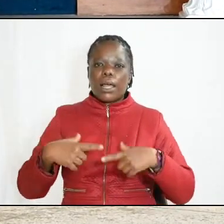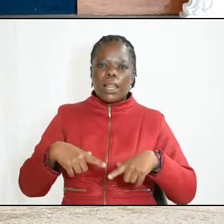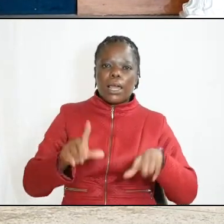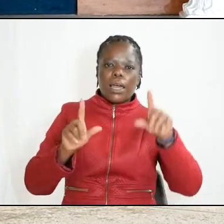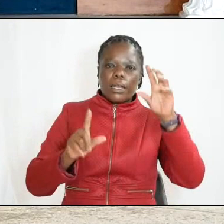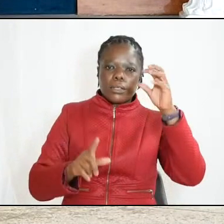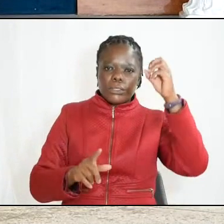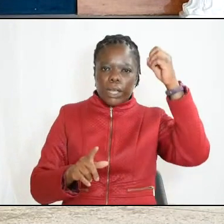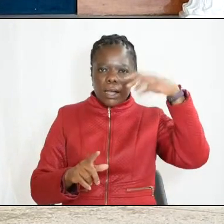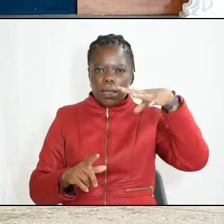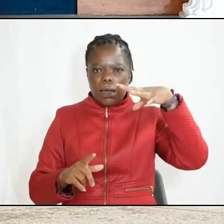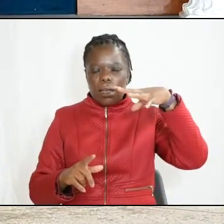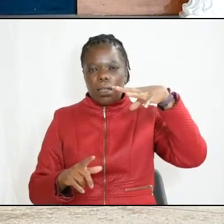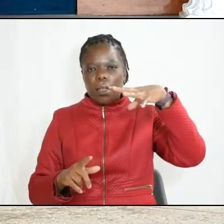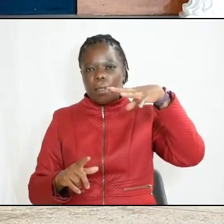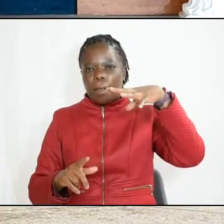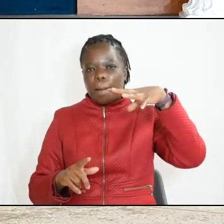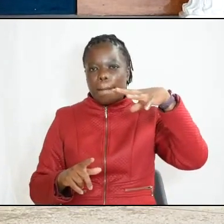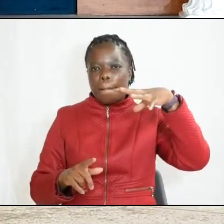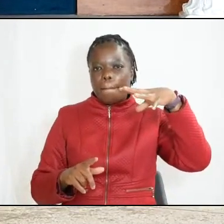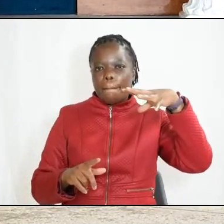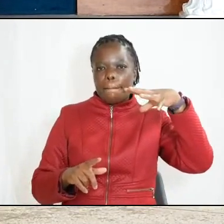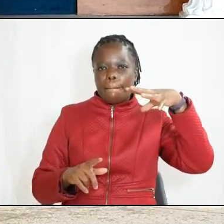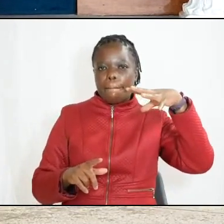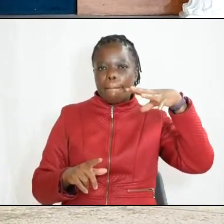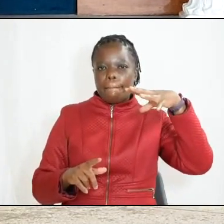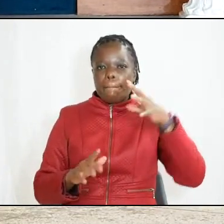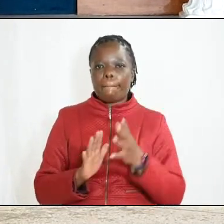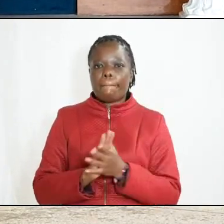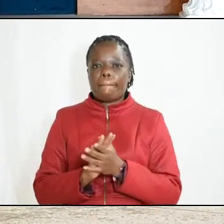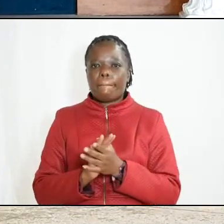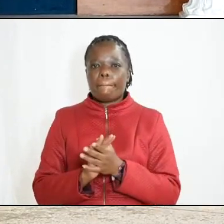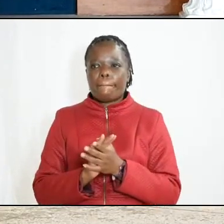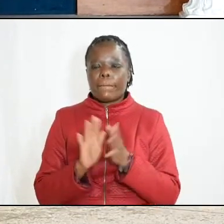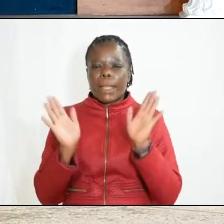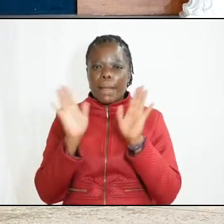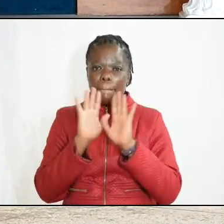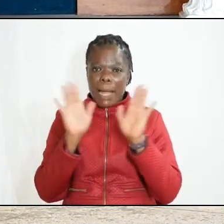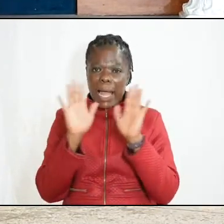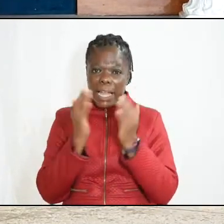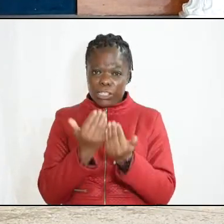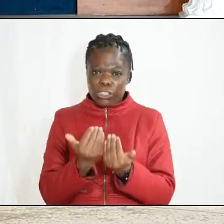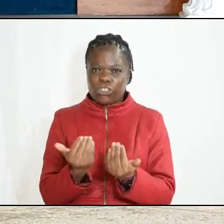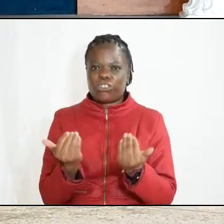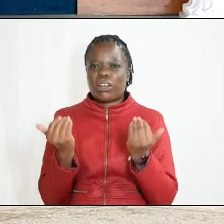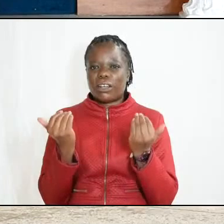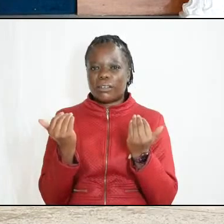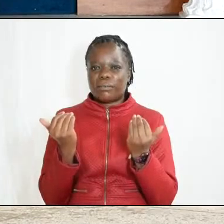shine, let him shine. Bye, children.